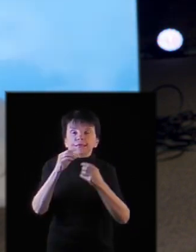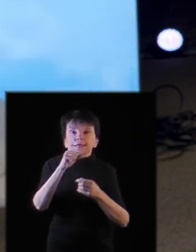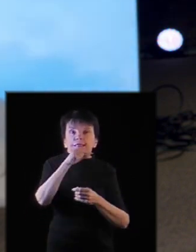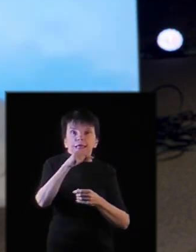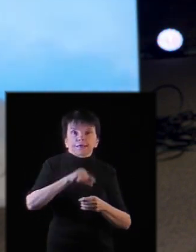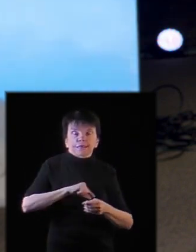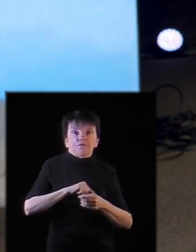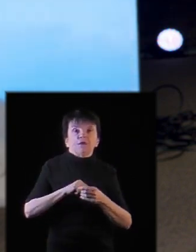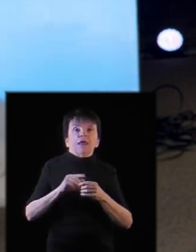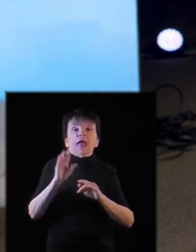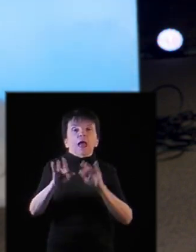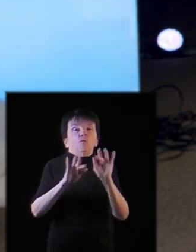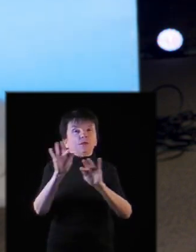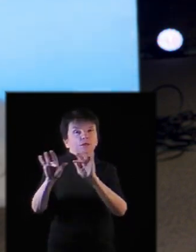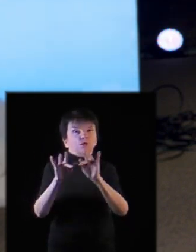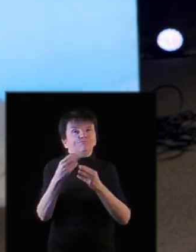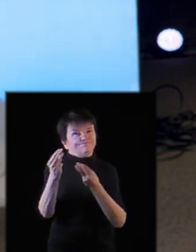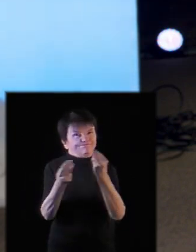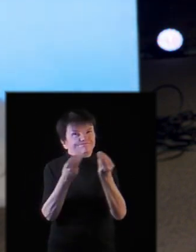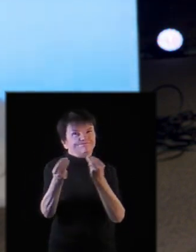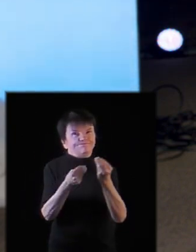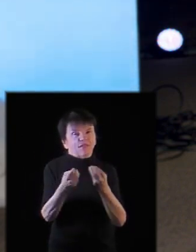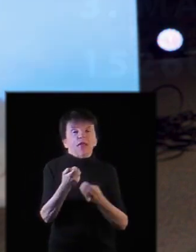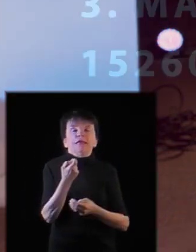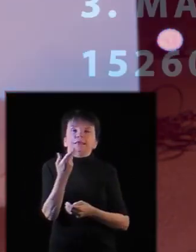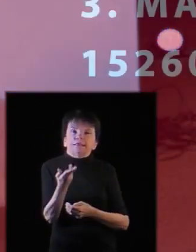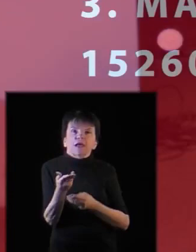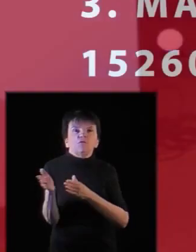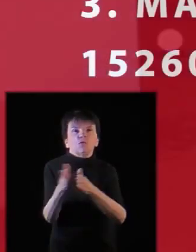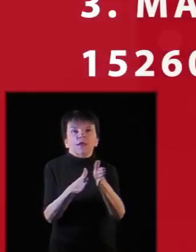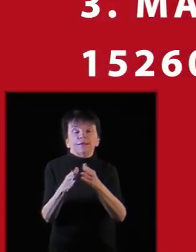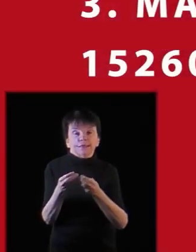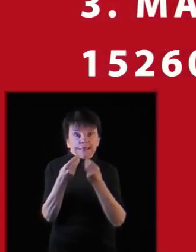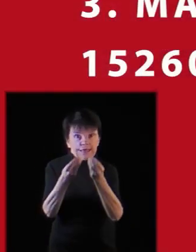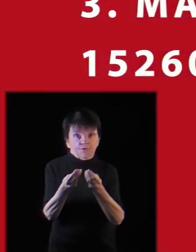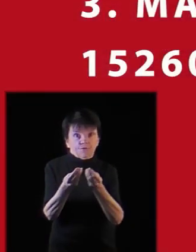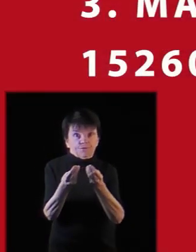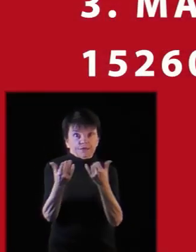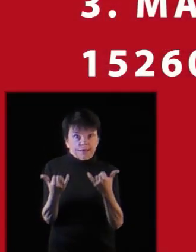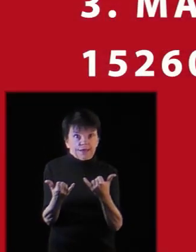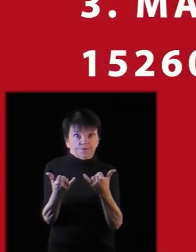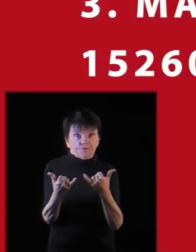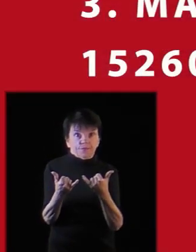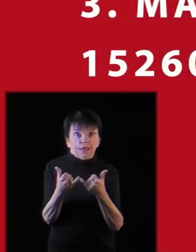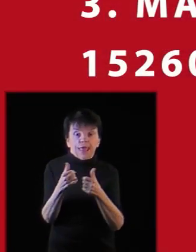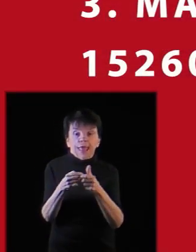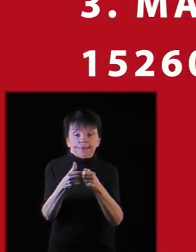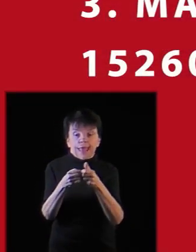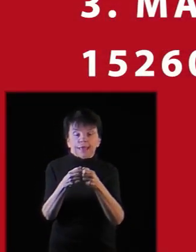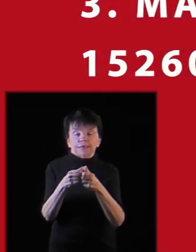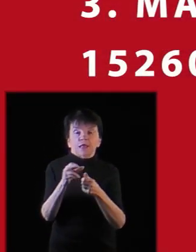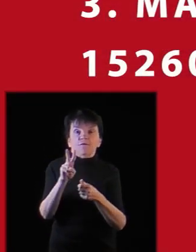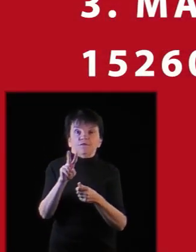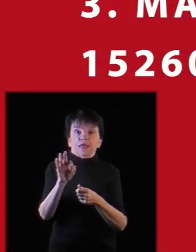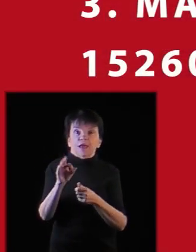faithfulness in giving to the Lord. There are several ways that you can give today. You can text VF Assembly to